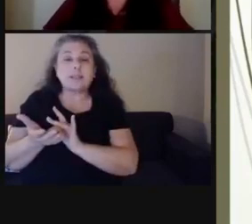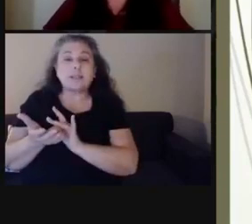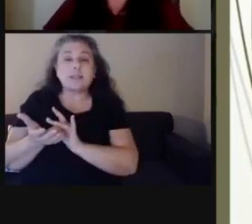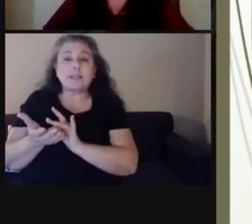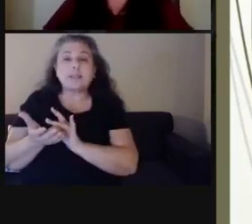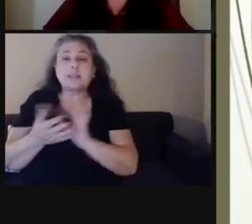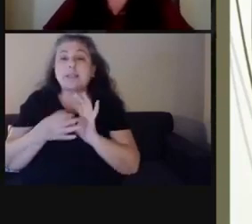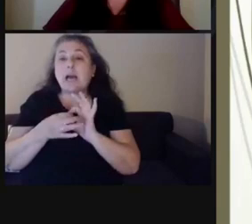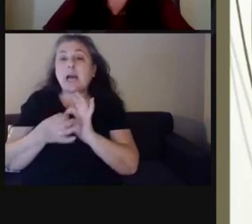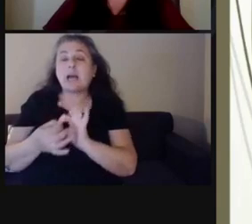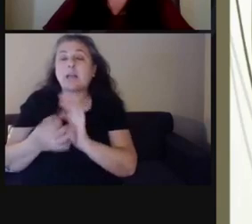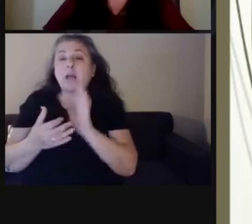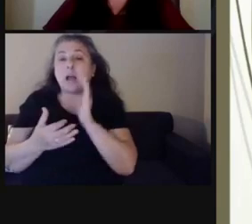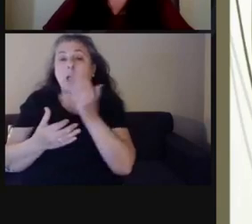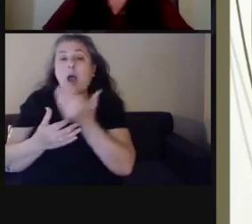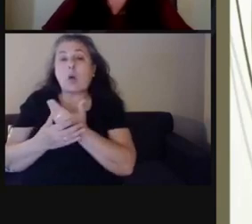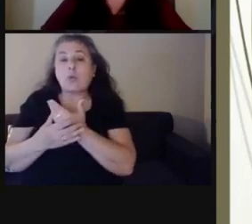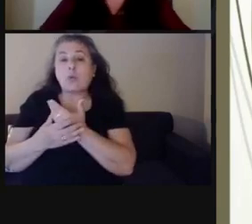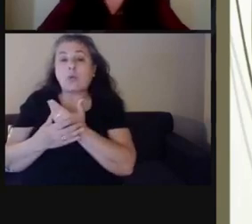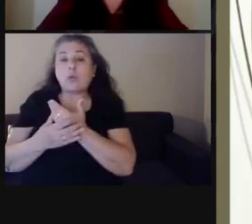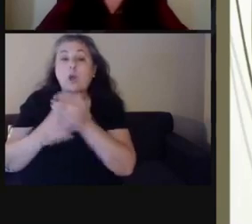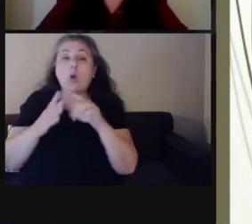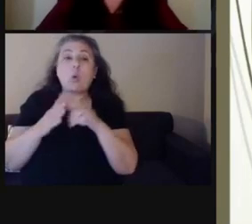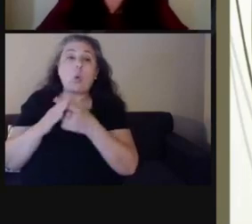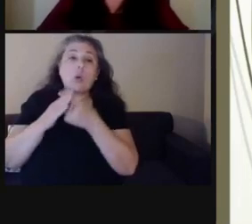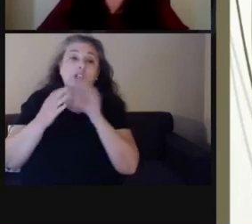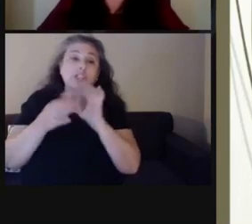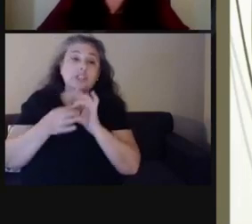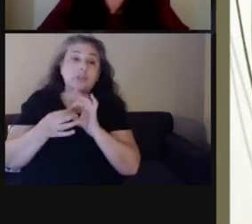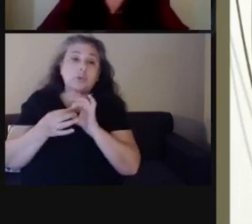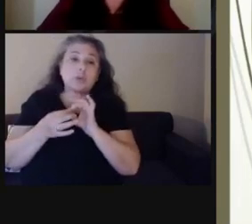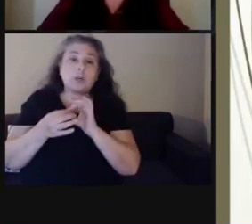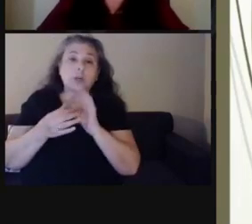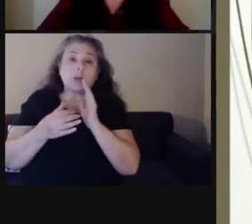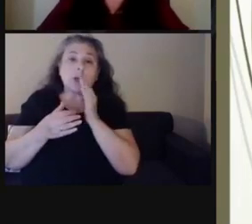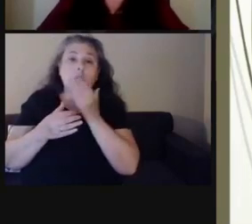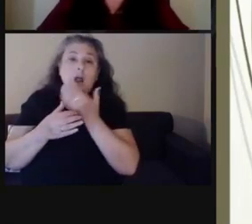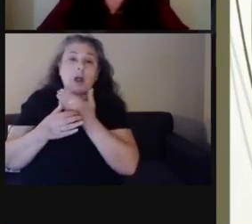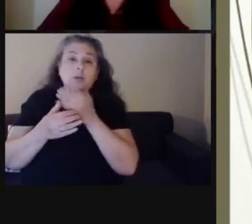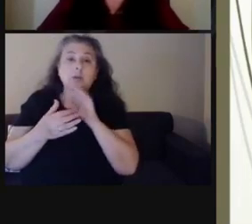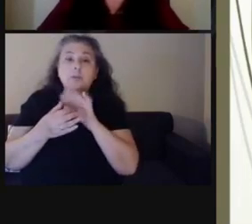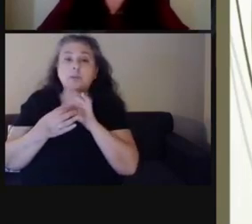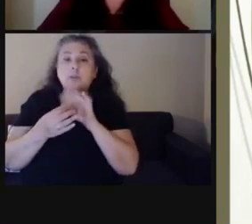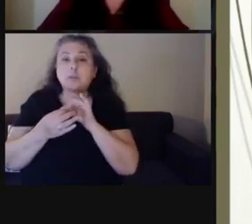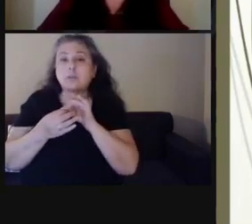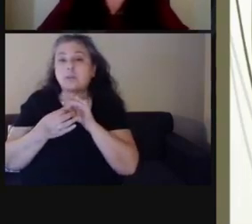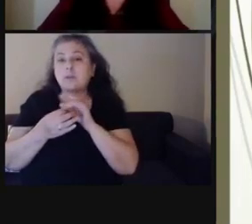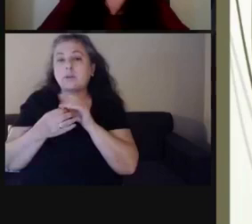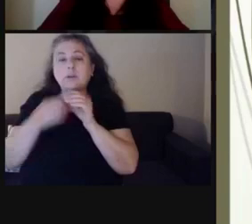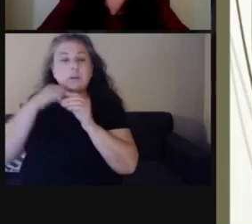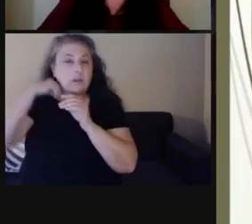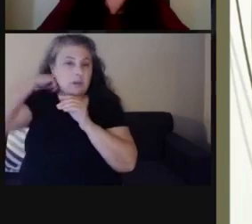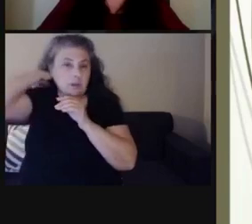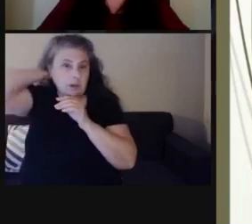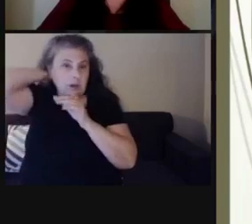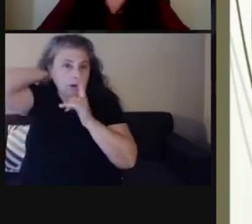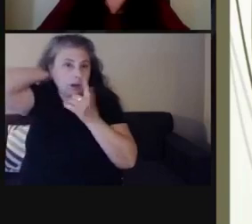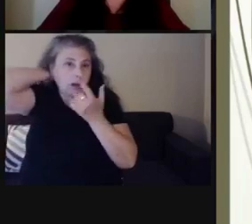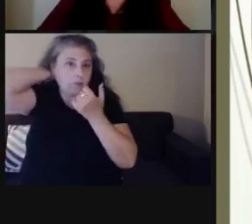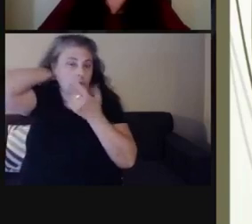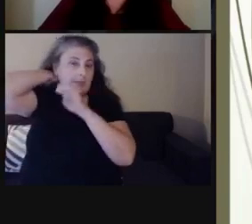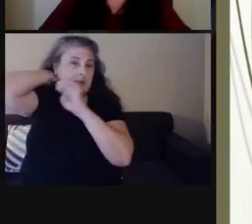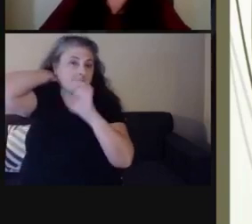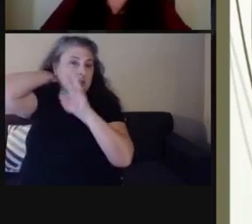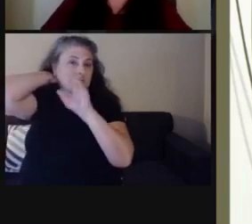tied to our origin story. Our story is that we came from the East Coast. And